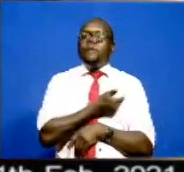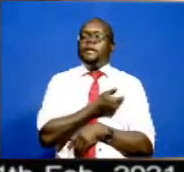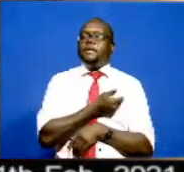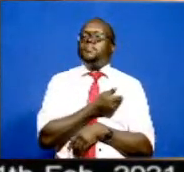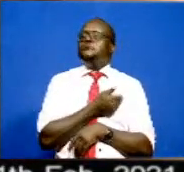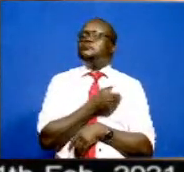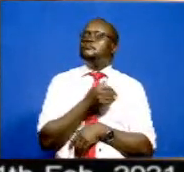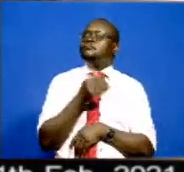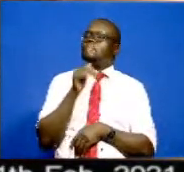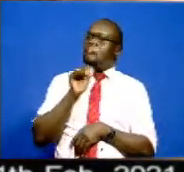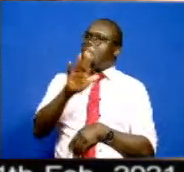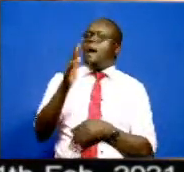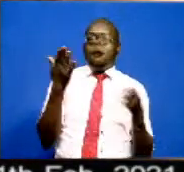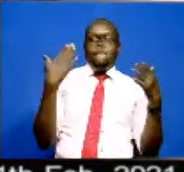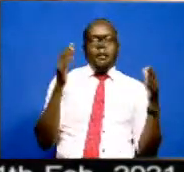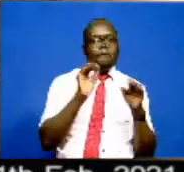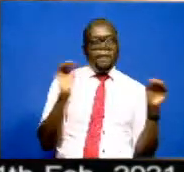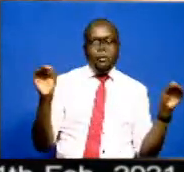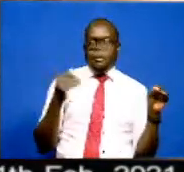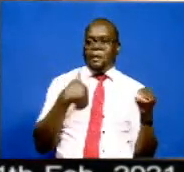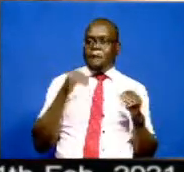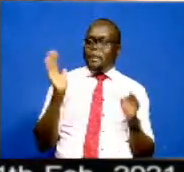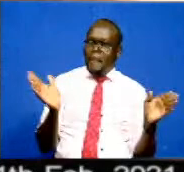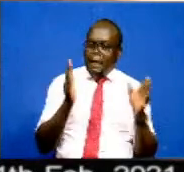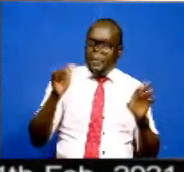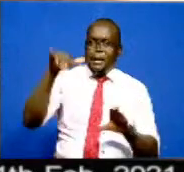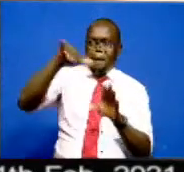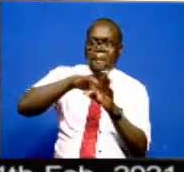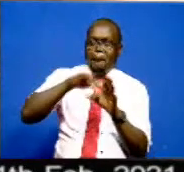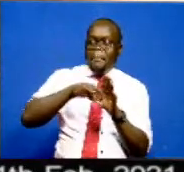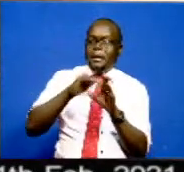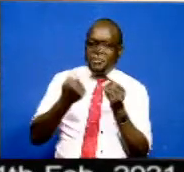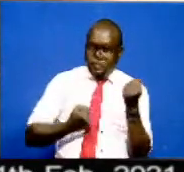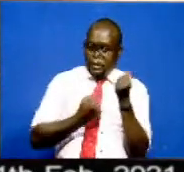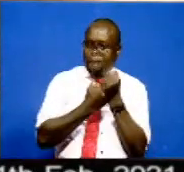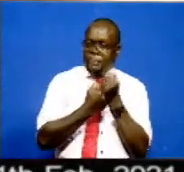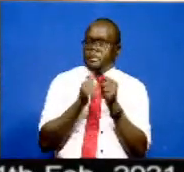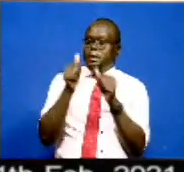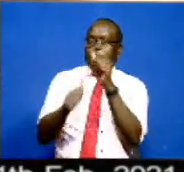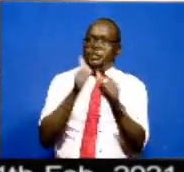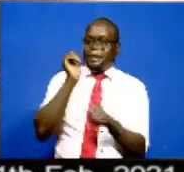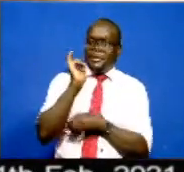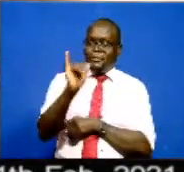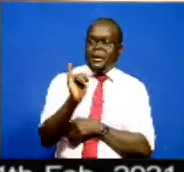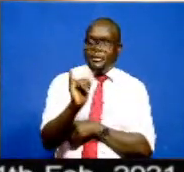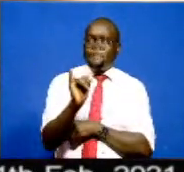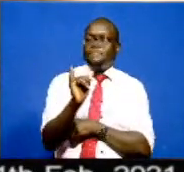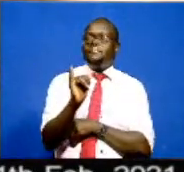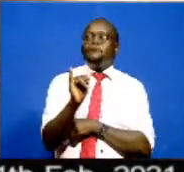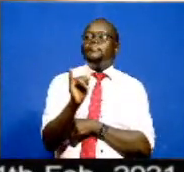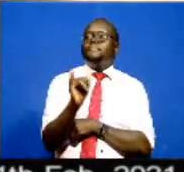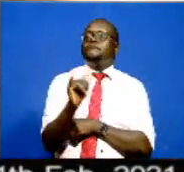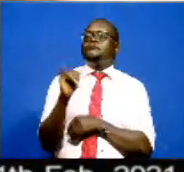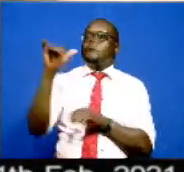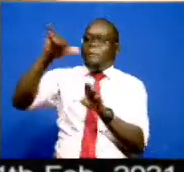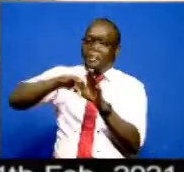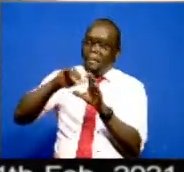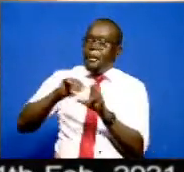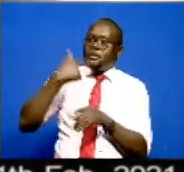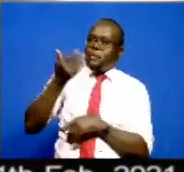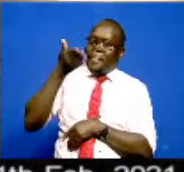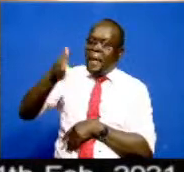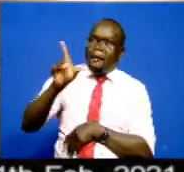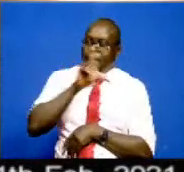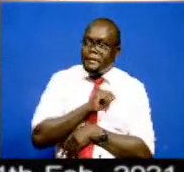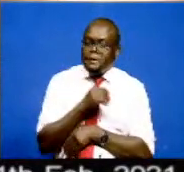Speaker. With those few, Mr. Speaker, I am urging our members here to support me in rejecting. The members who are there, who